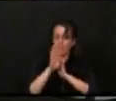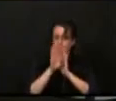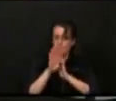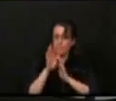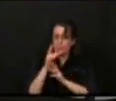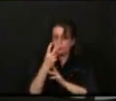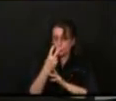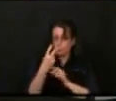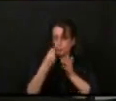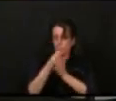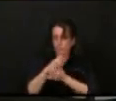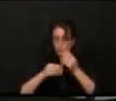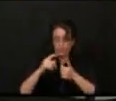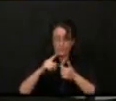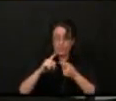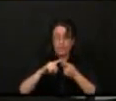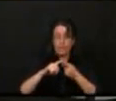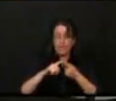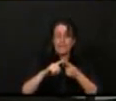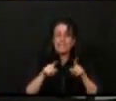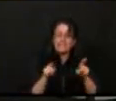service, level funded,